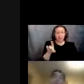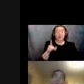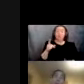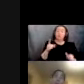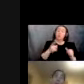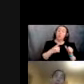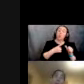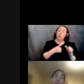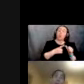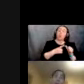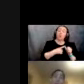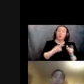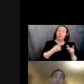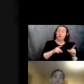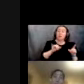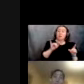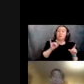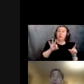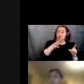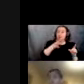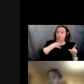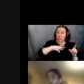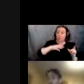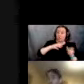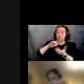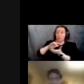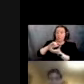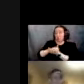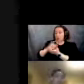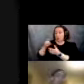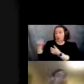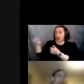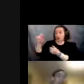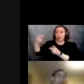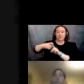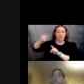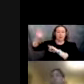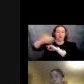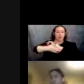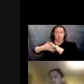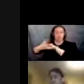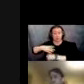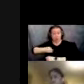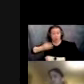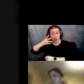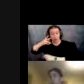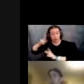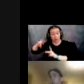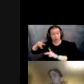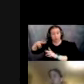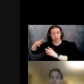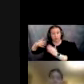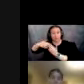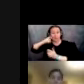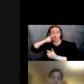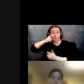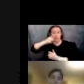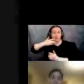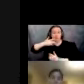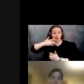if they married somebody from a foreign country, including a white person, and left the country. In 1907, the